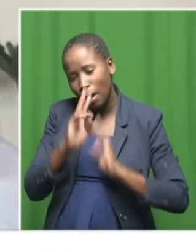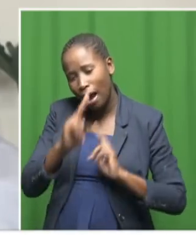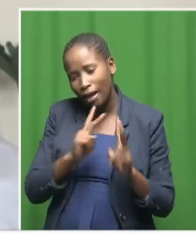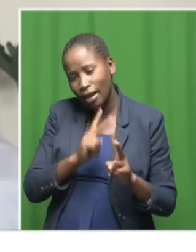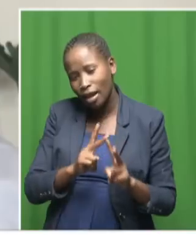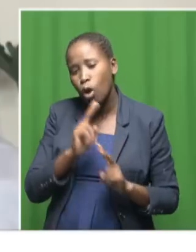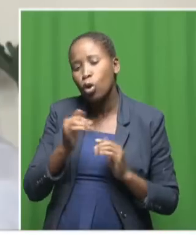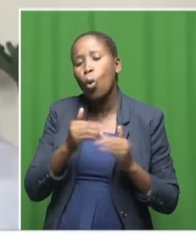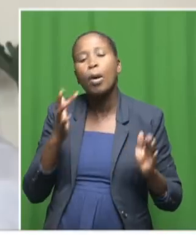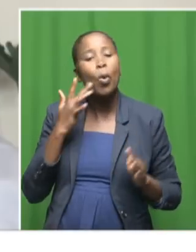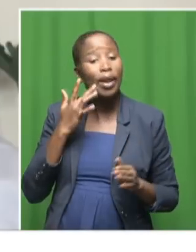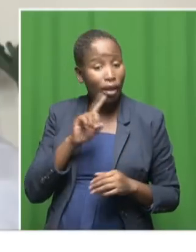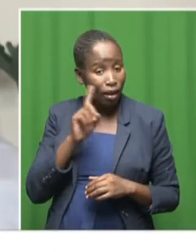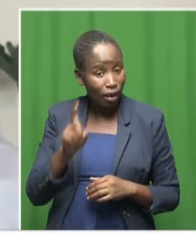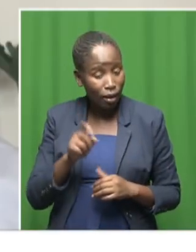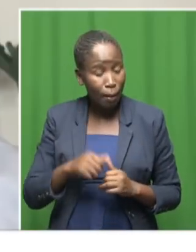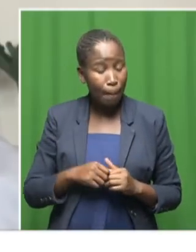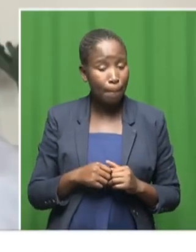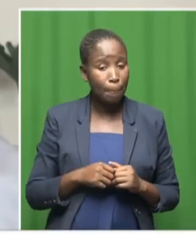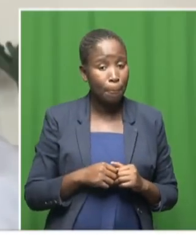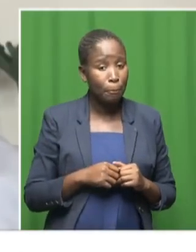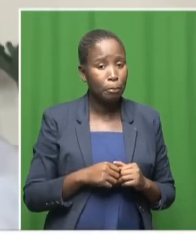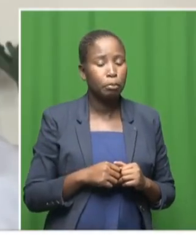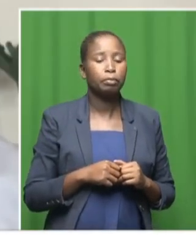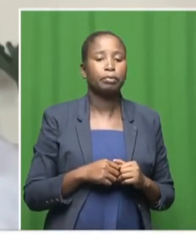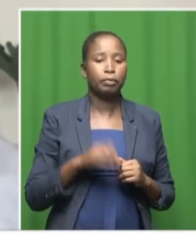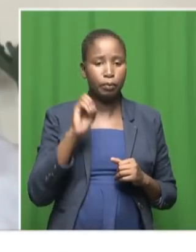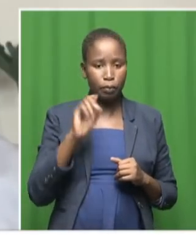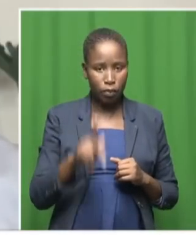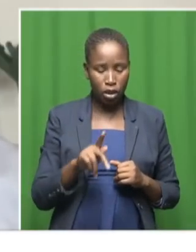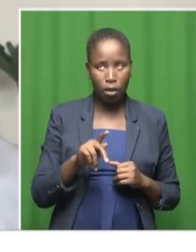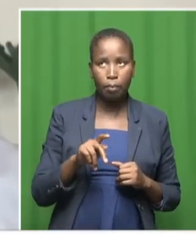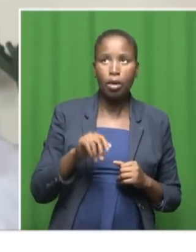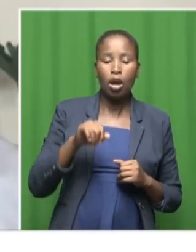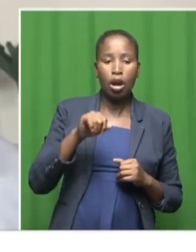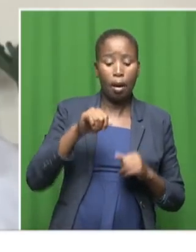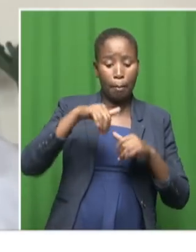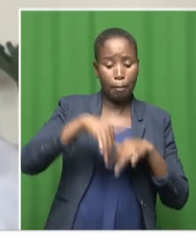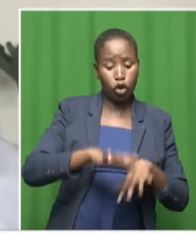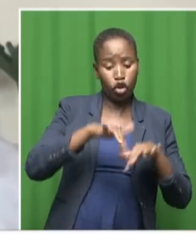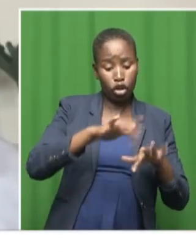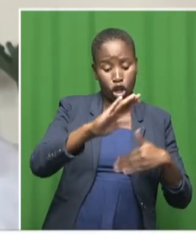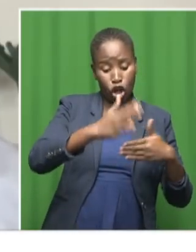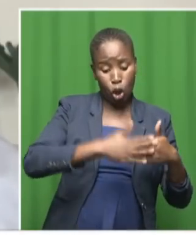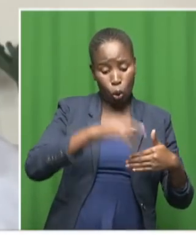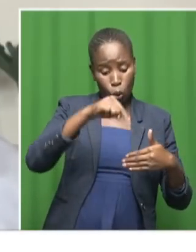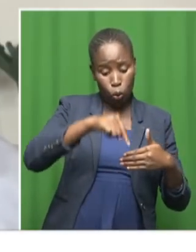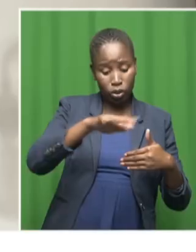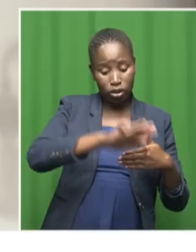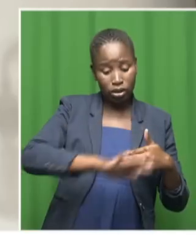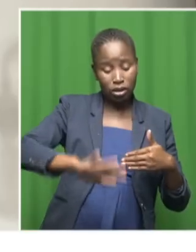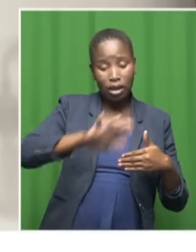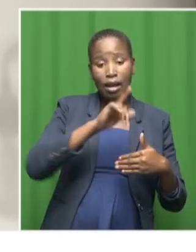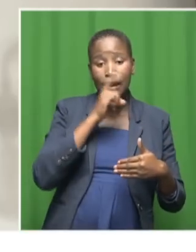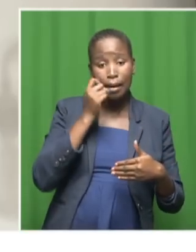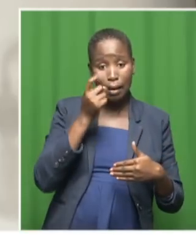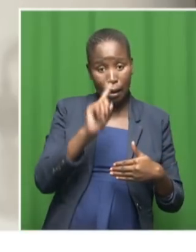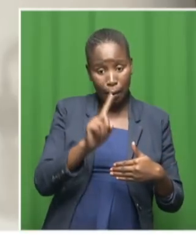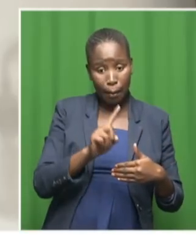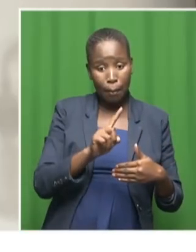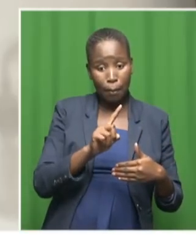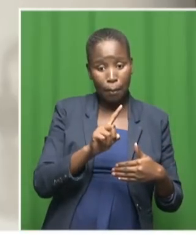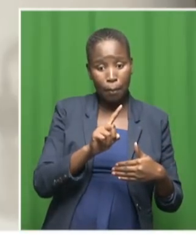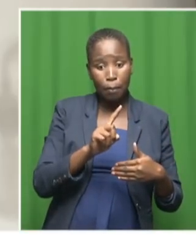of when they will be open. So the only beach that is currently closed at the moment is